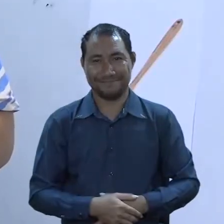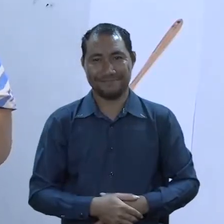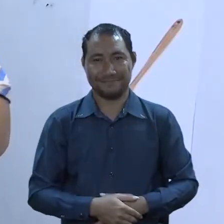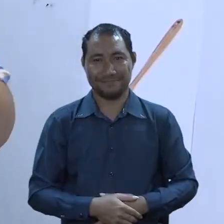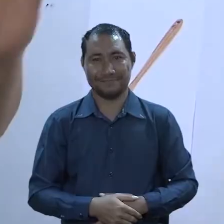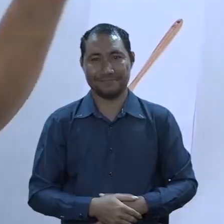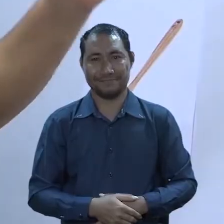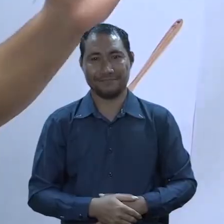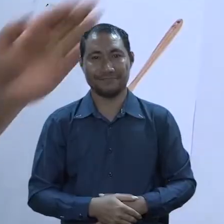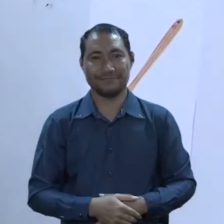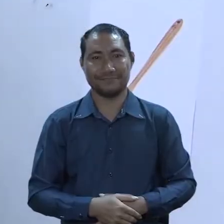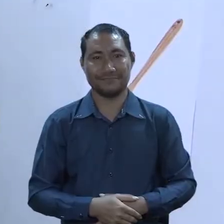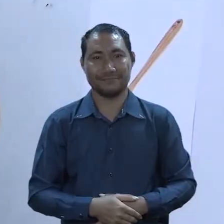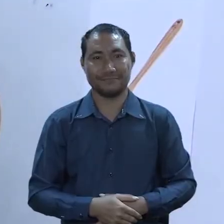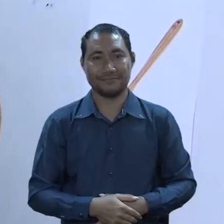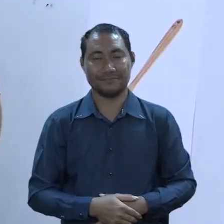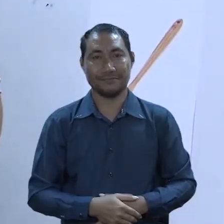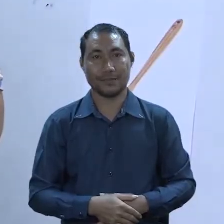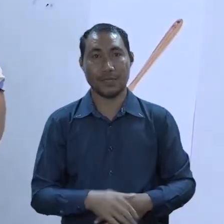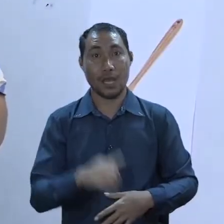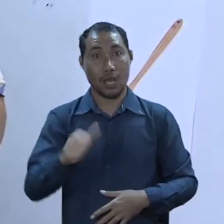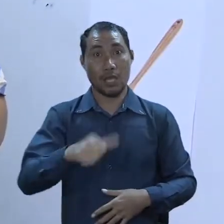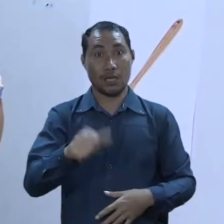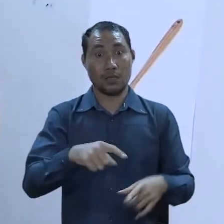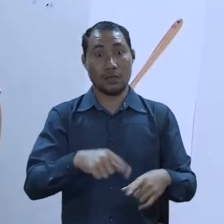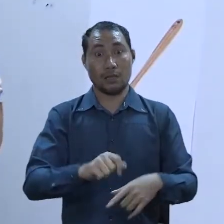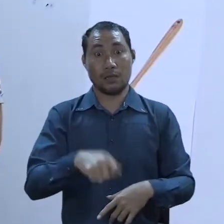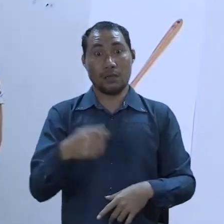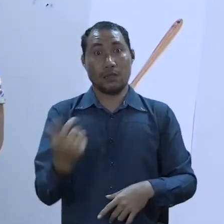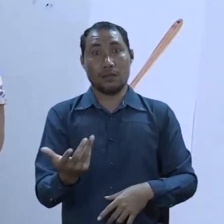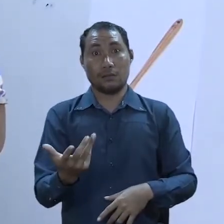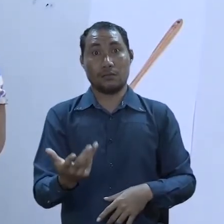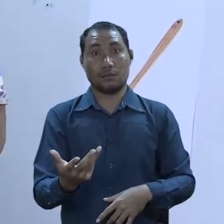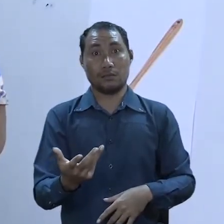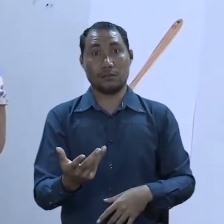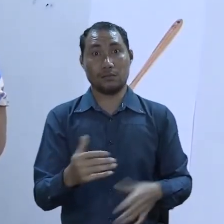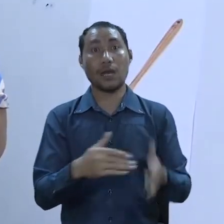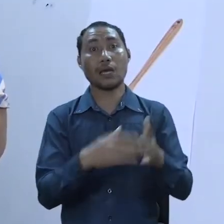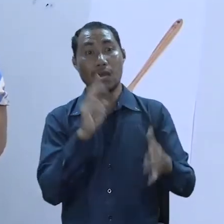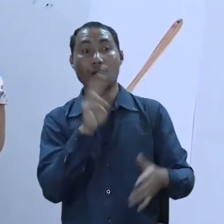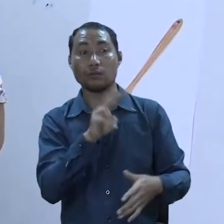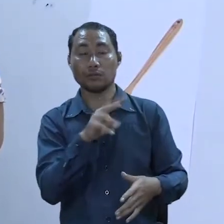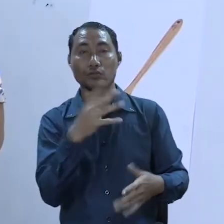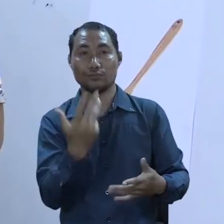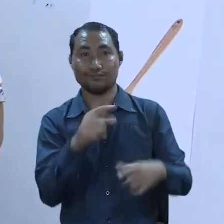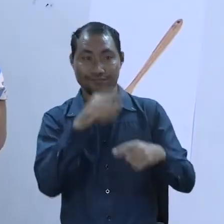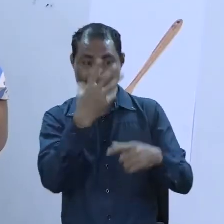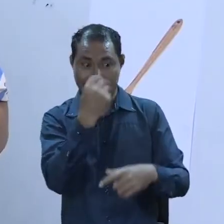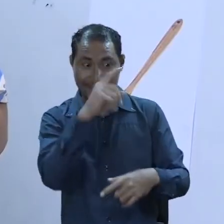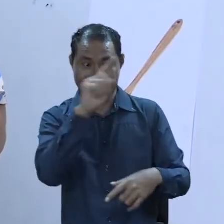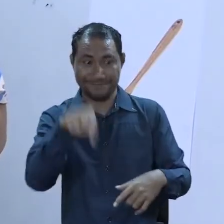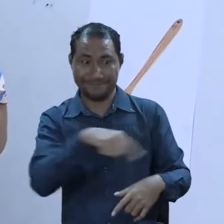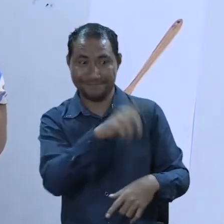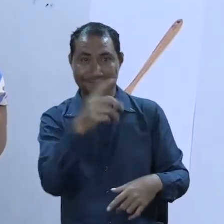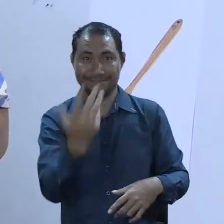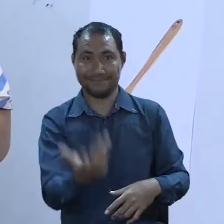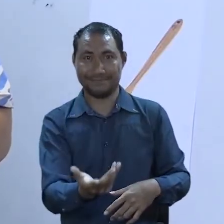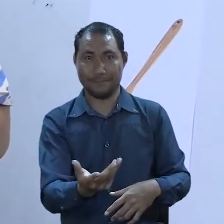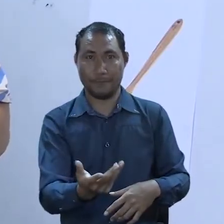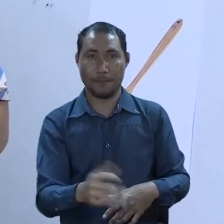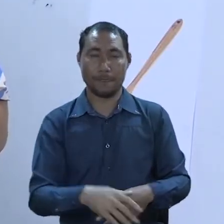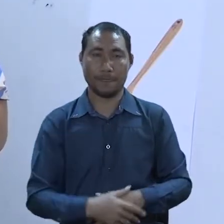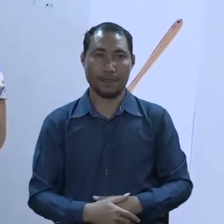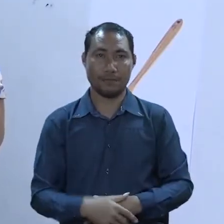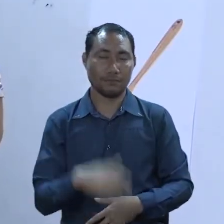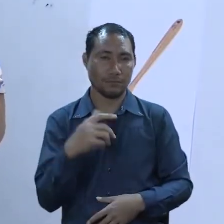part, let's try and look at our tools. These are common tools that we use in our class. Hopefully that you